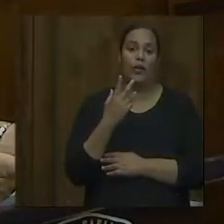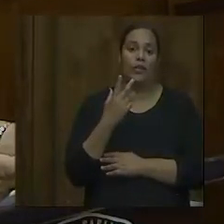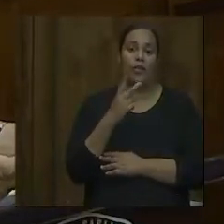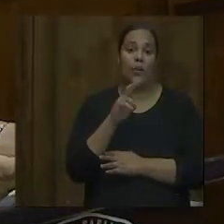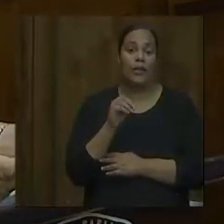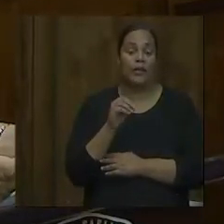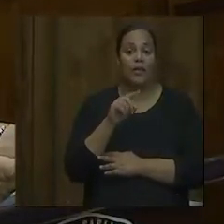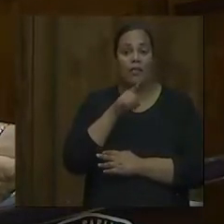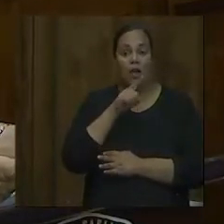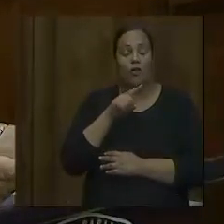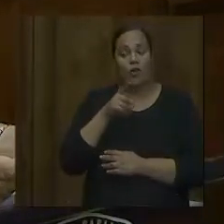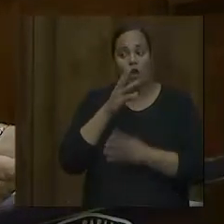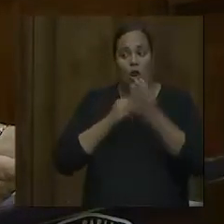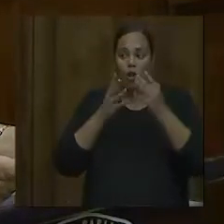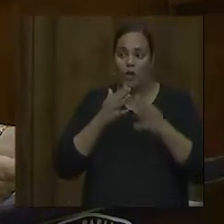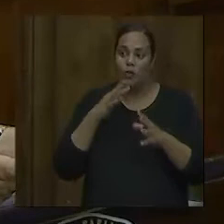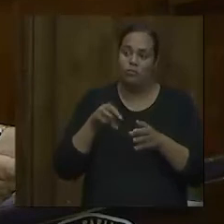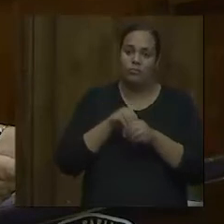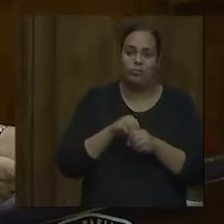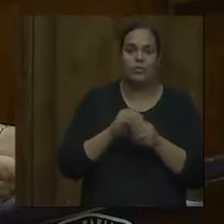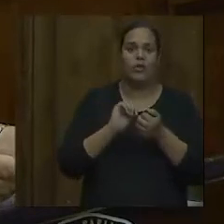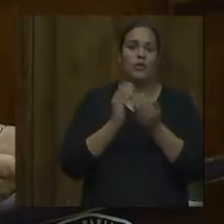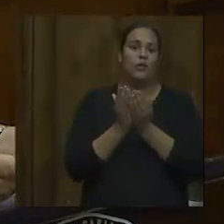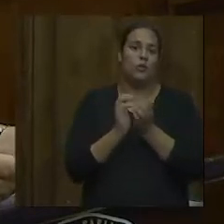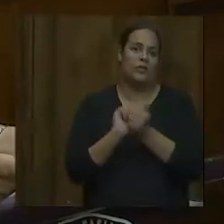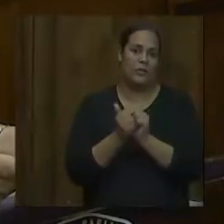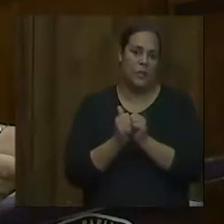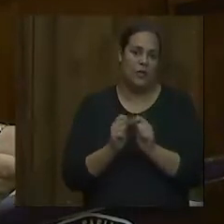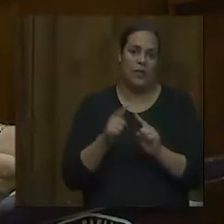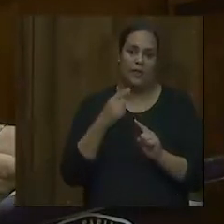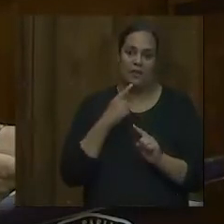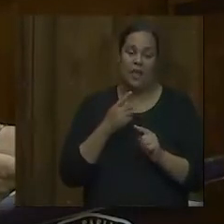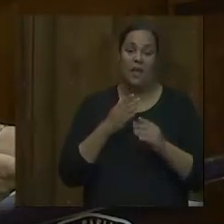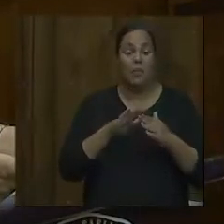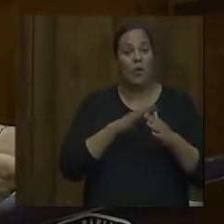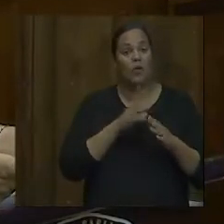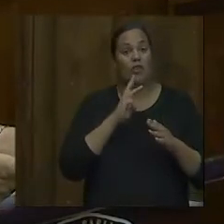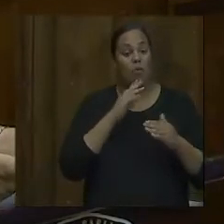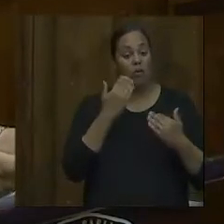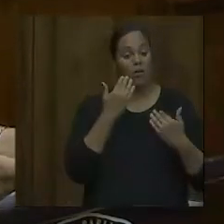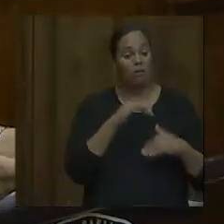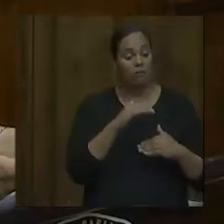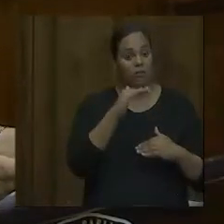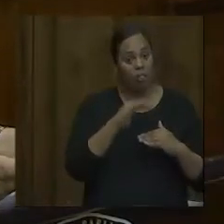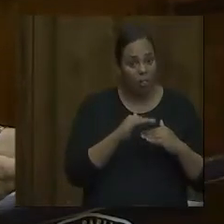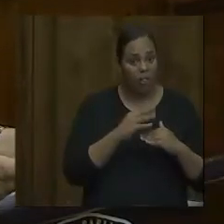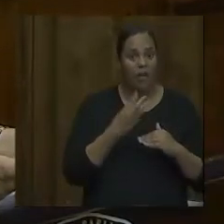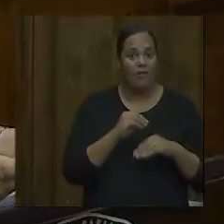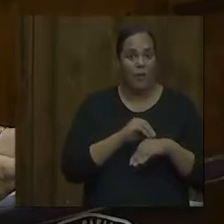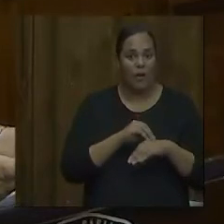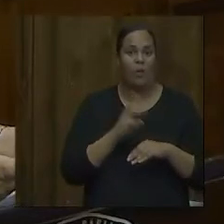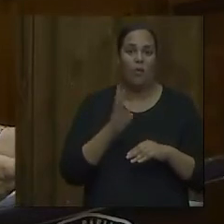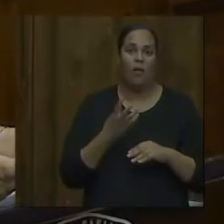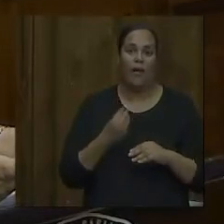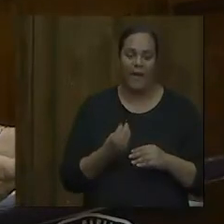120,000 learners who participate in school sport. It goes without saying, due to the water's restrictions, there has been and will